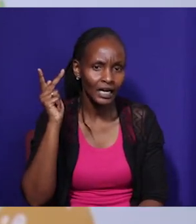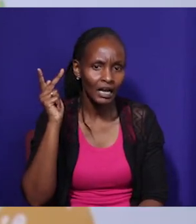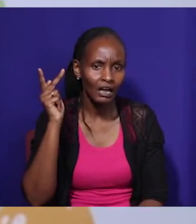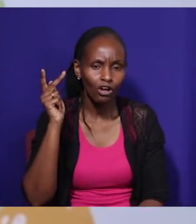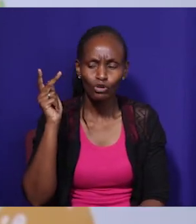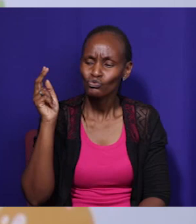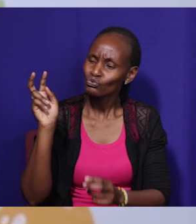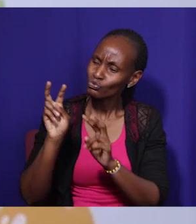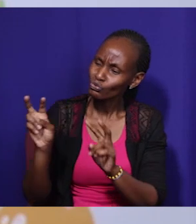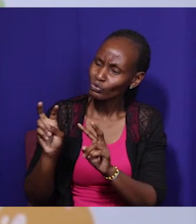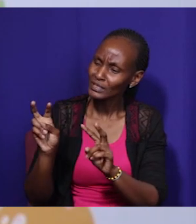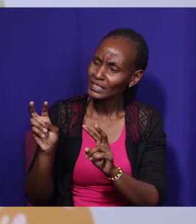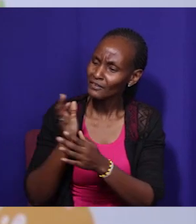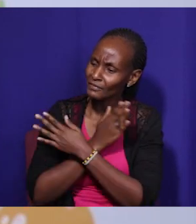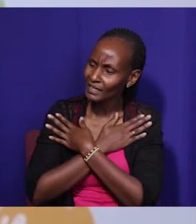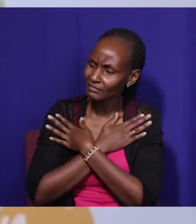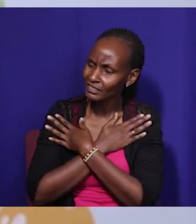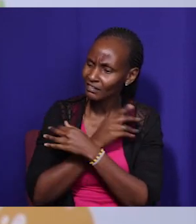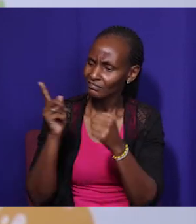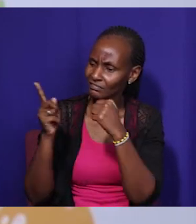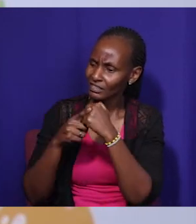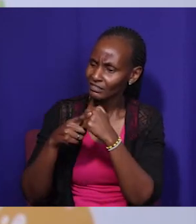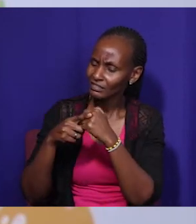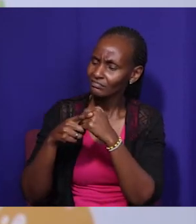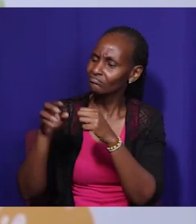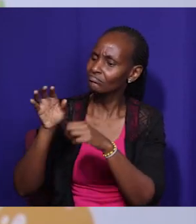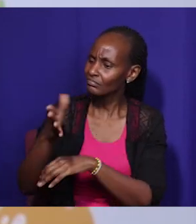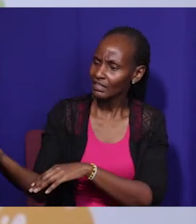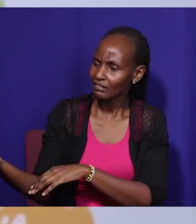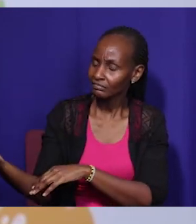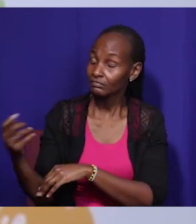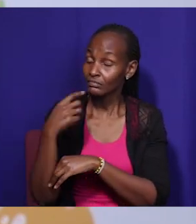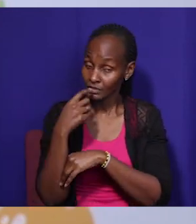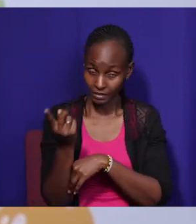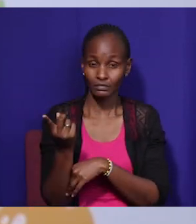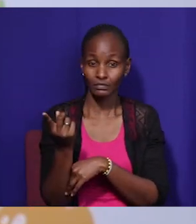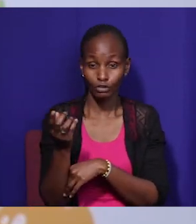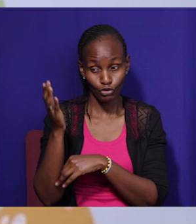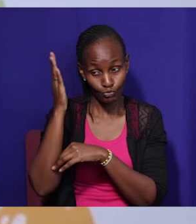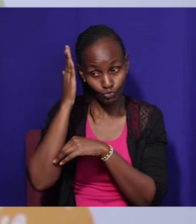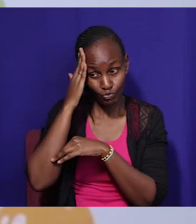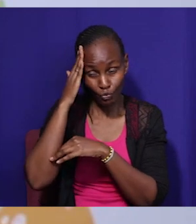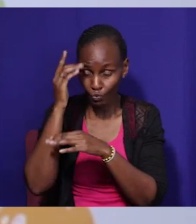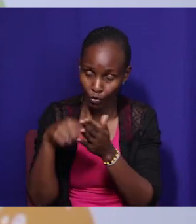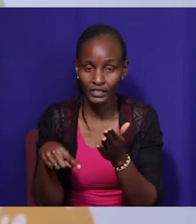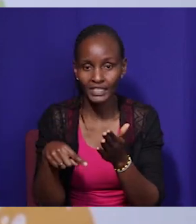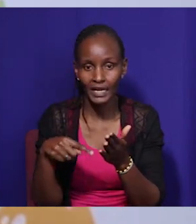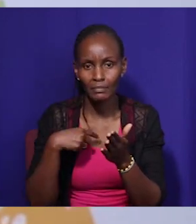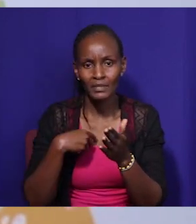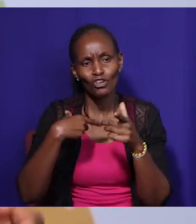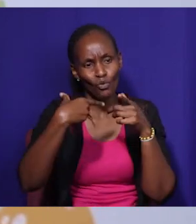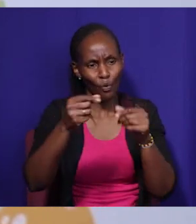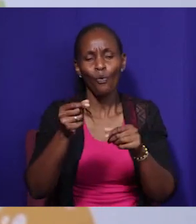looks at his friends, six of them, and tells them, you know what? I'm